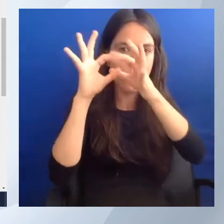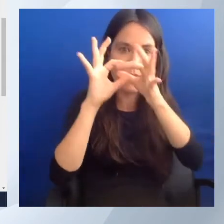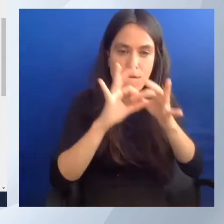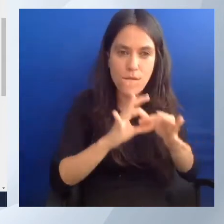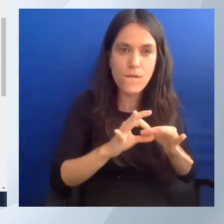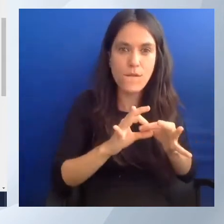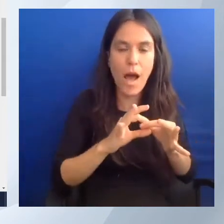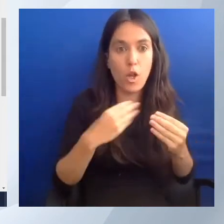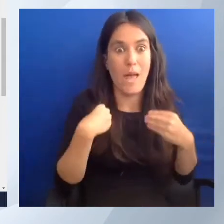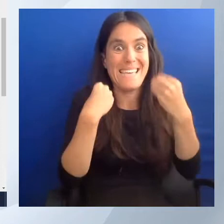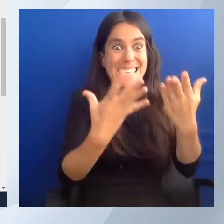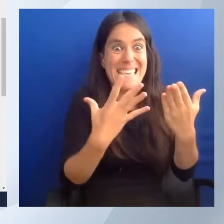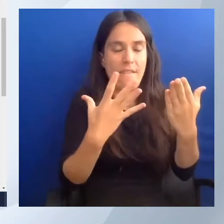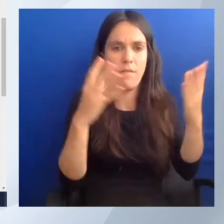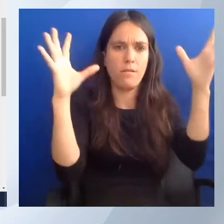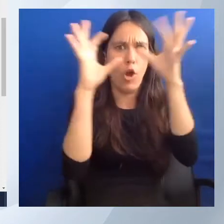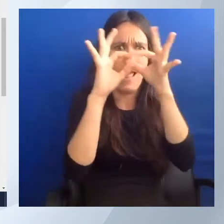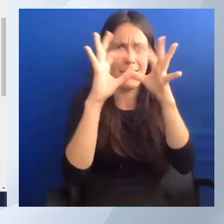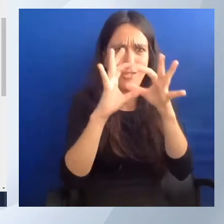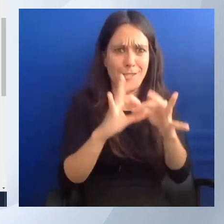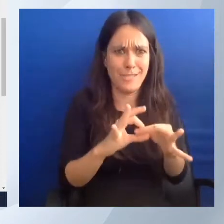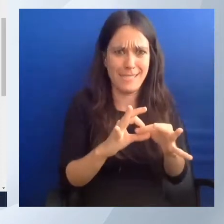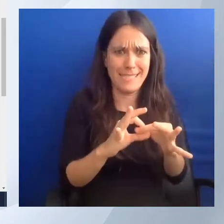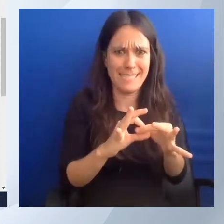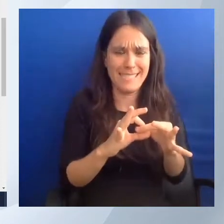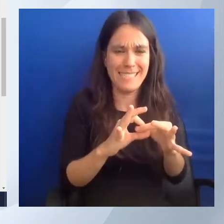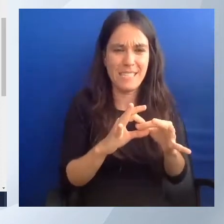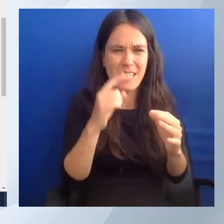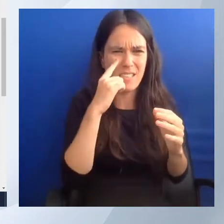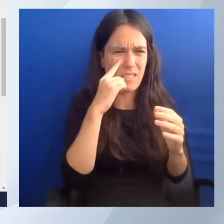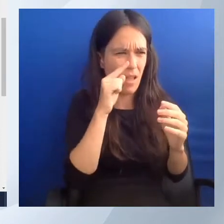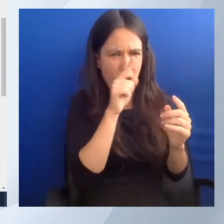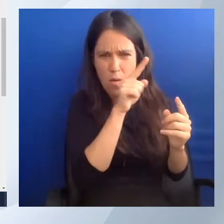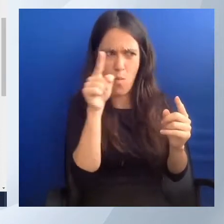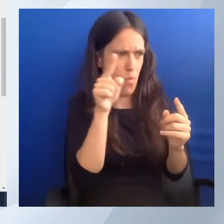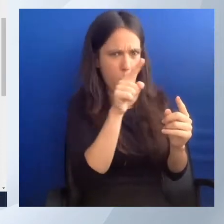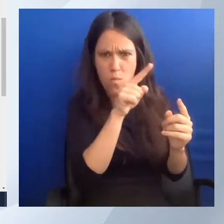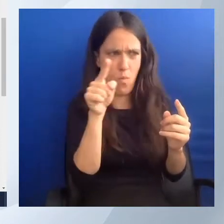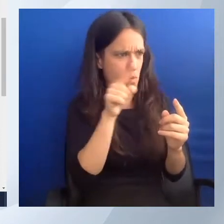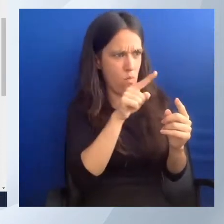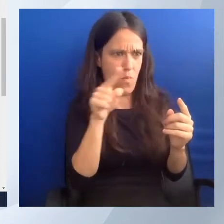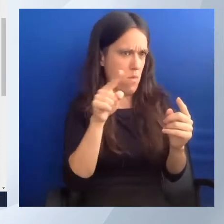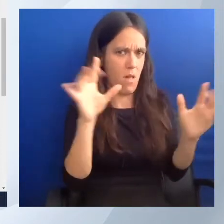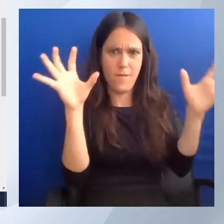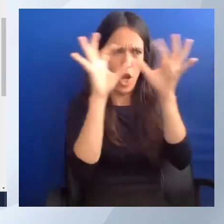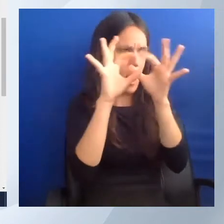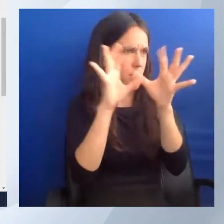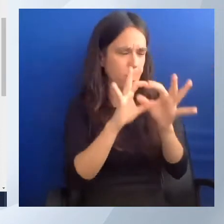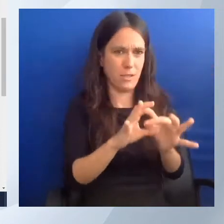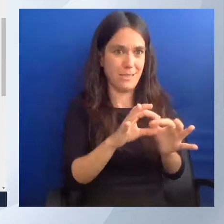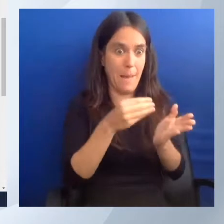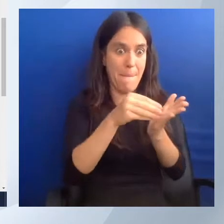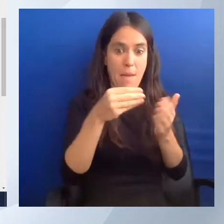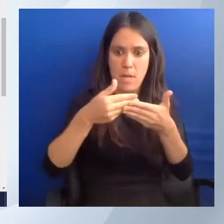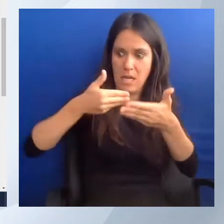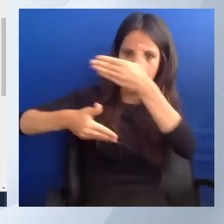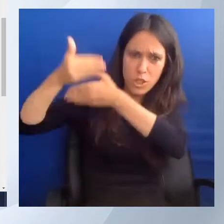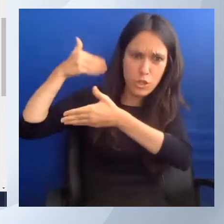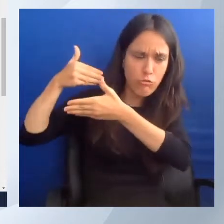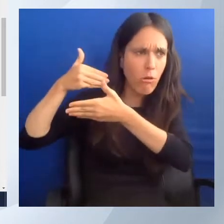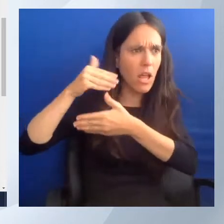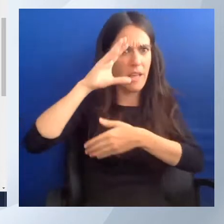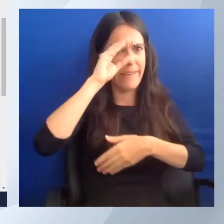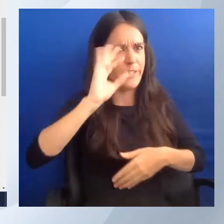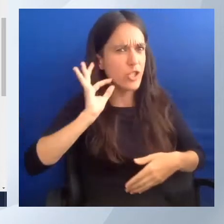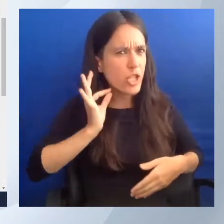given it. And it will try to detect a pattern that connects the input, the payment history of the person, and the gender and the